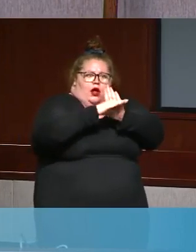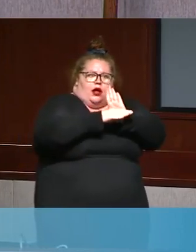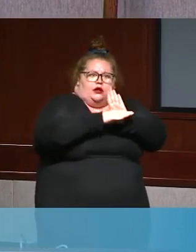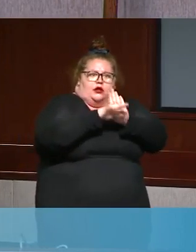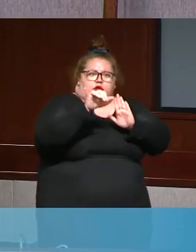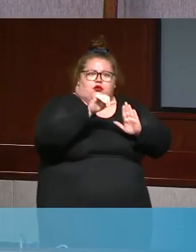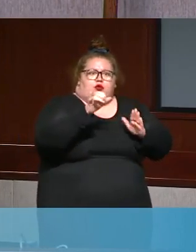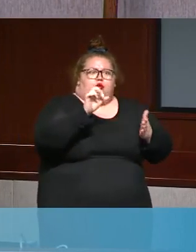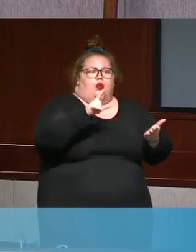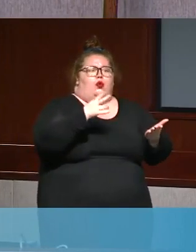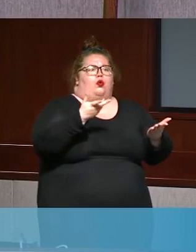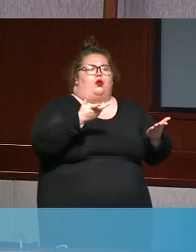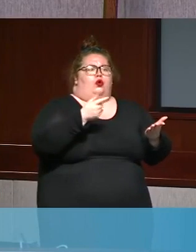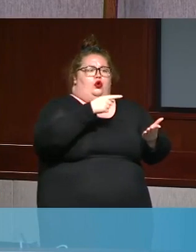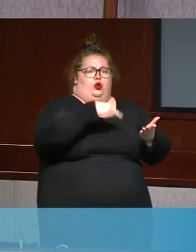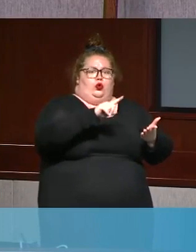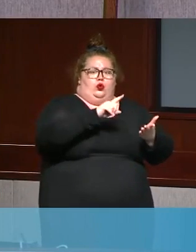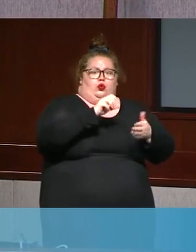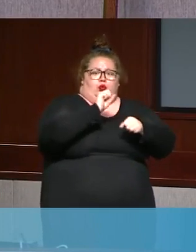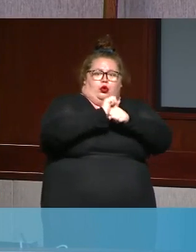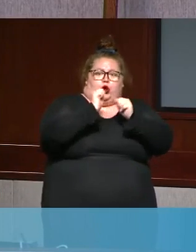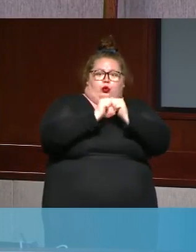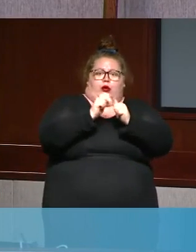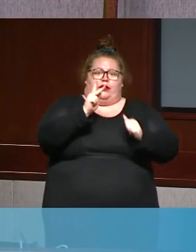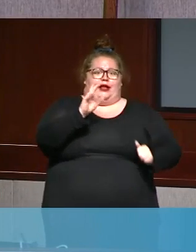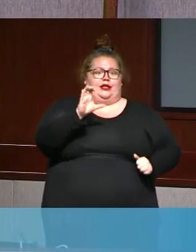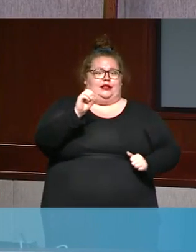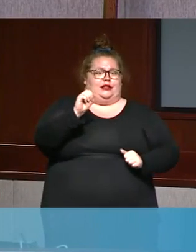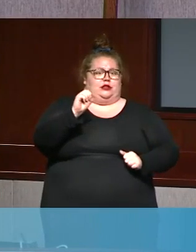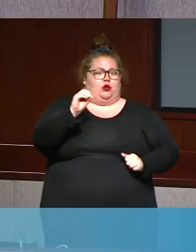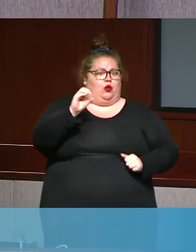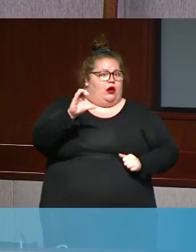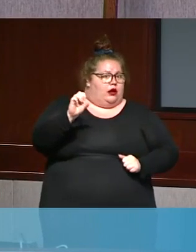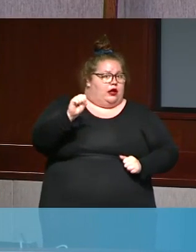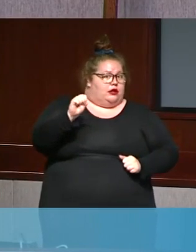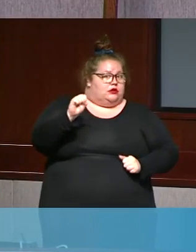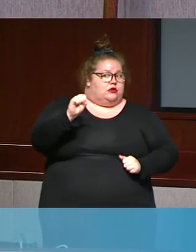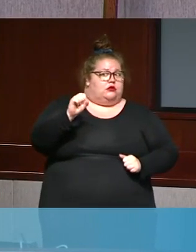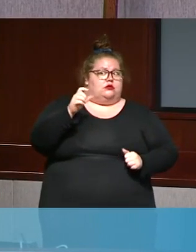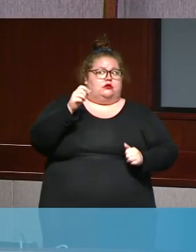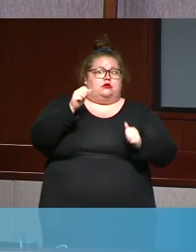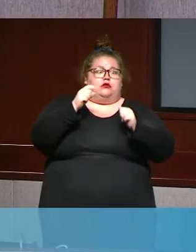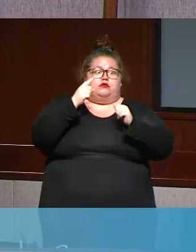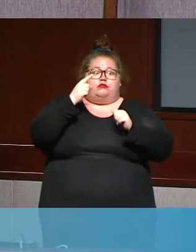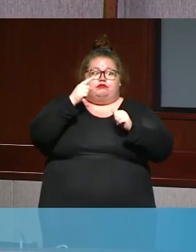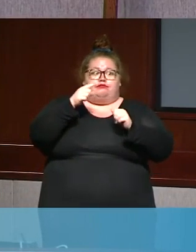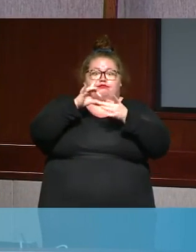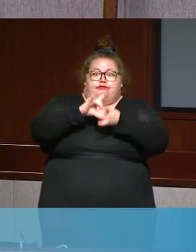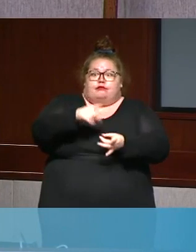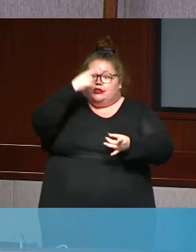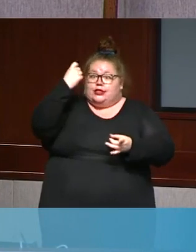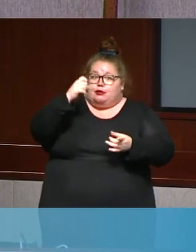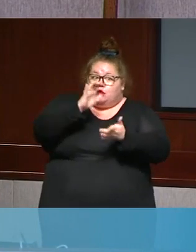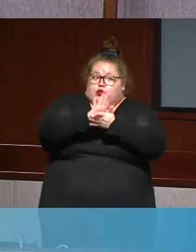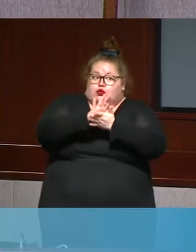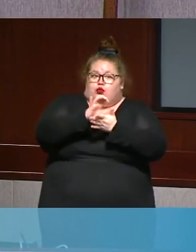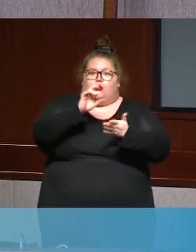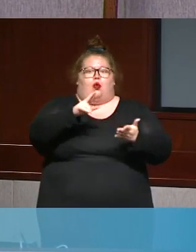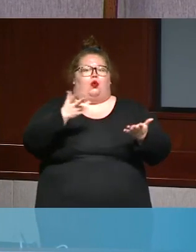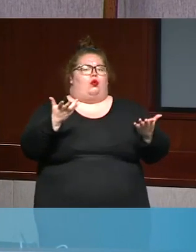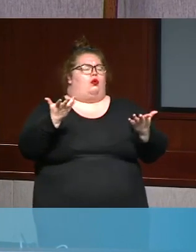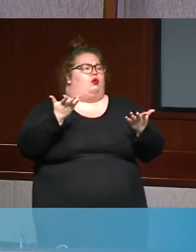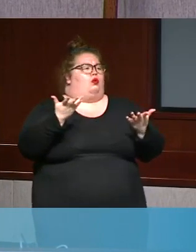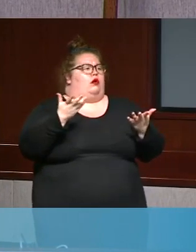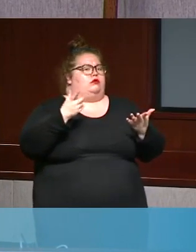with Kern County Superintendent of Schools as far as summer schools reopening, and what can families expect to hear about